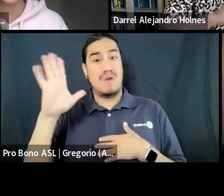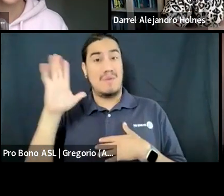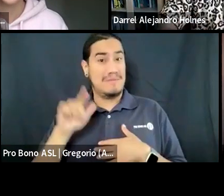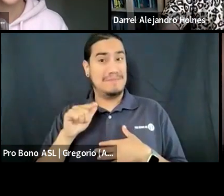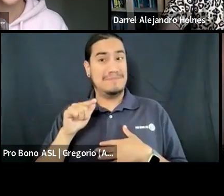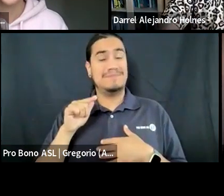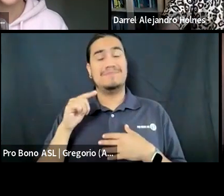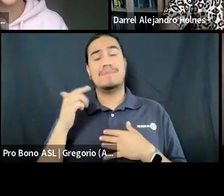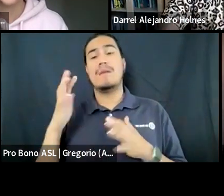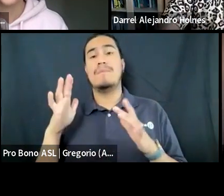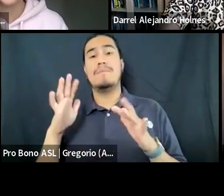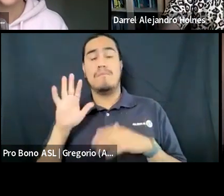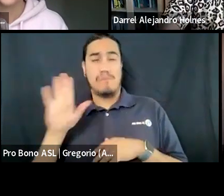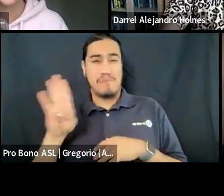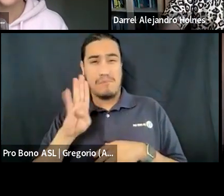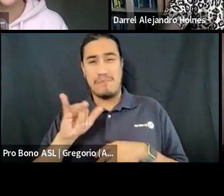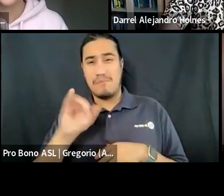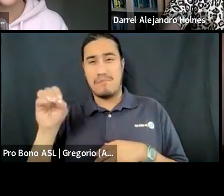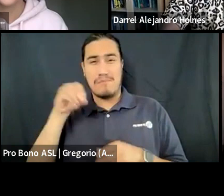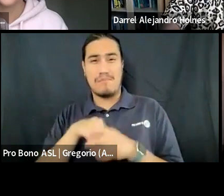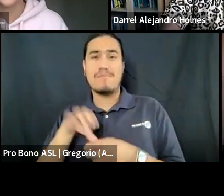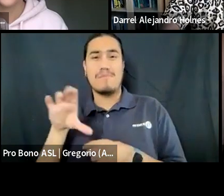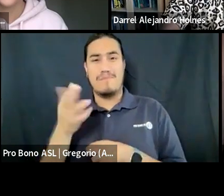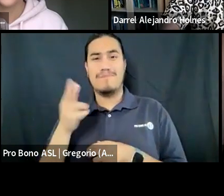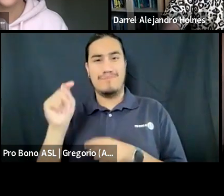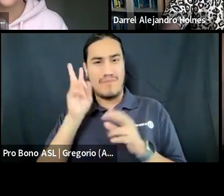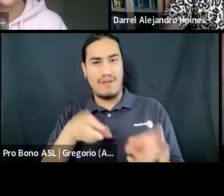your bio in the chat for folks.